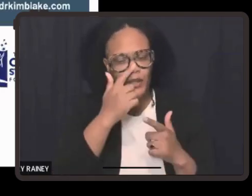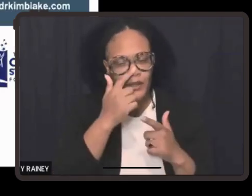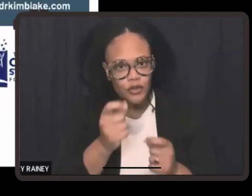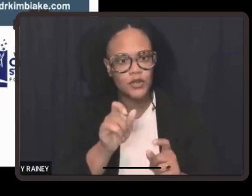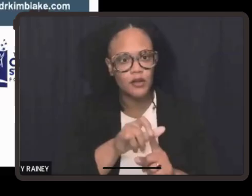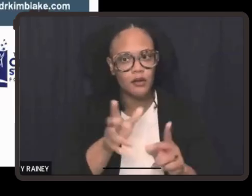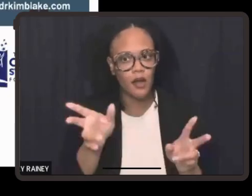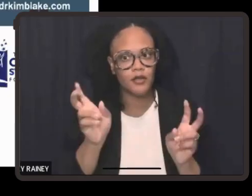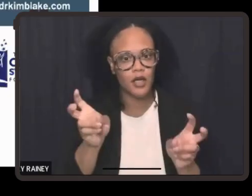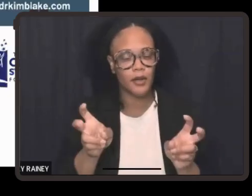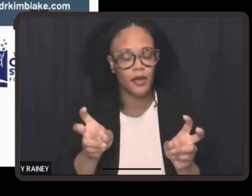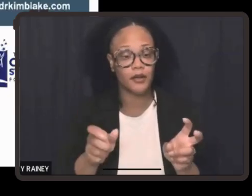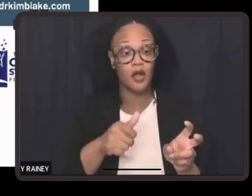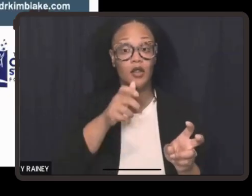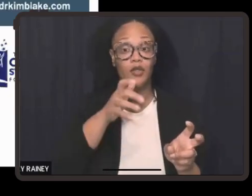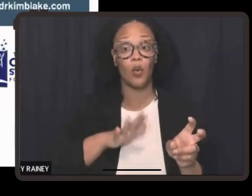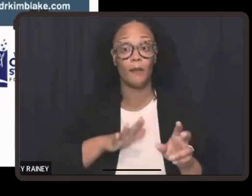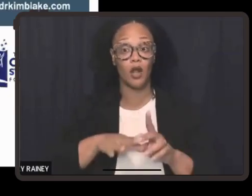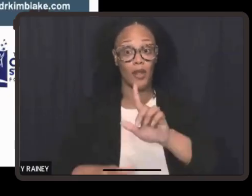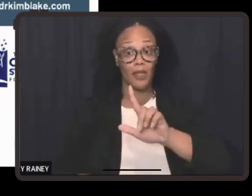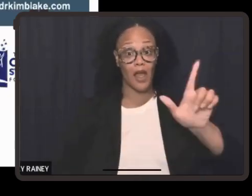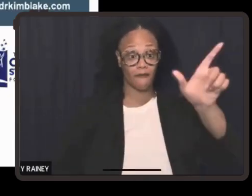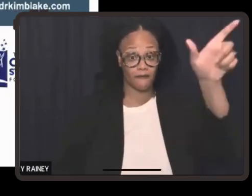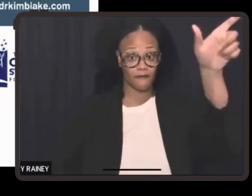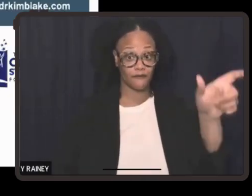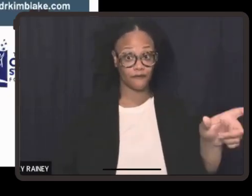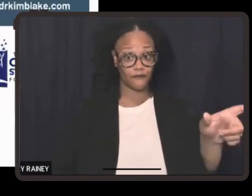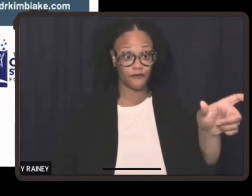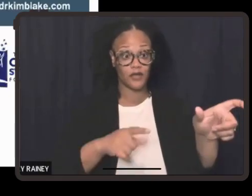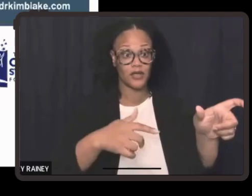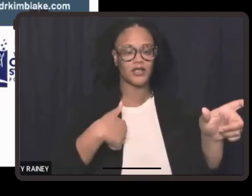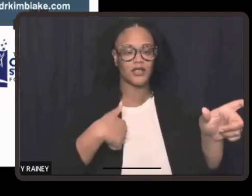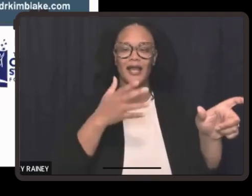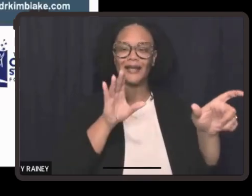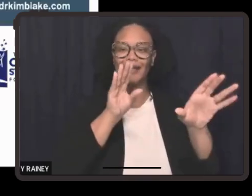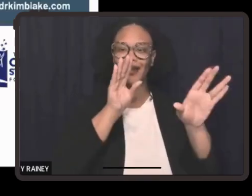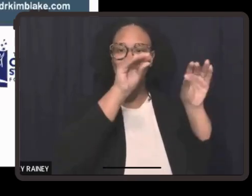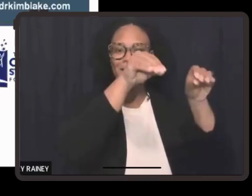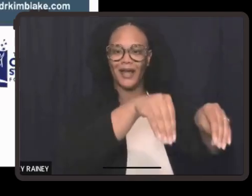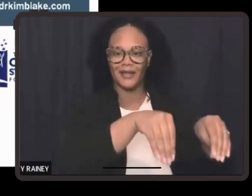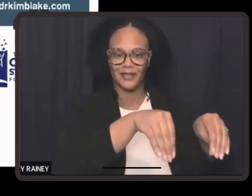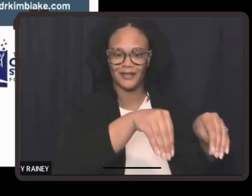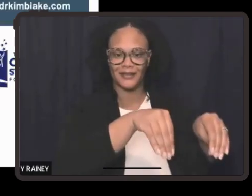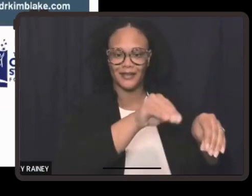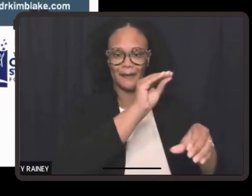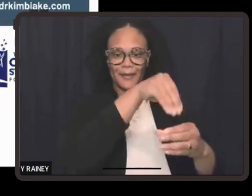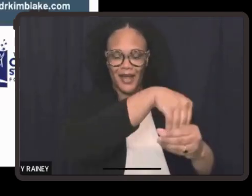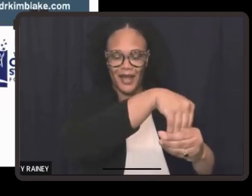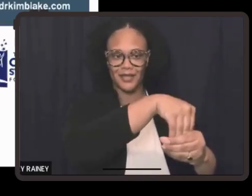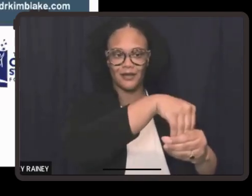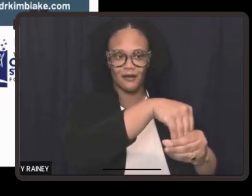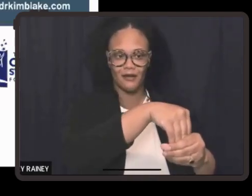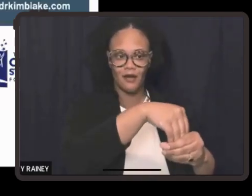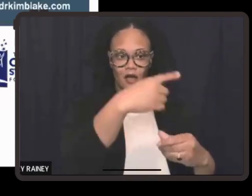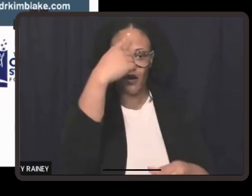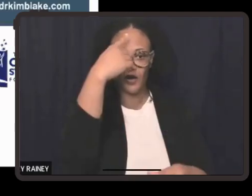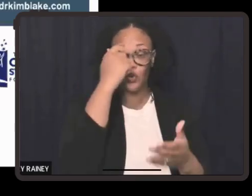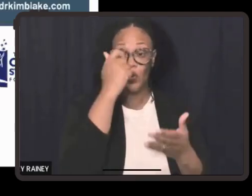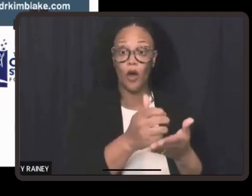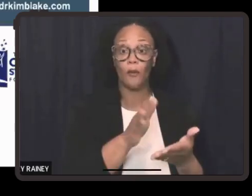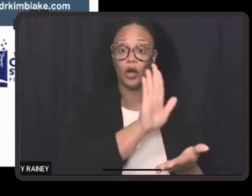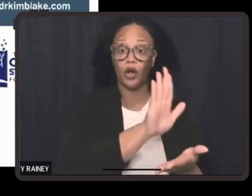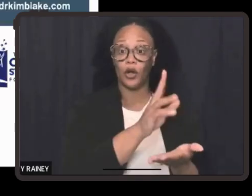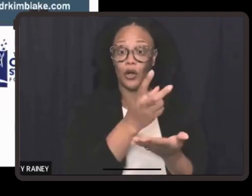one actually implanted. She had that for her epilepsy and the POTS, but it really helped her